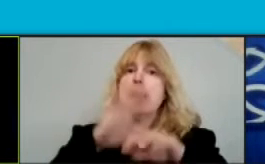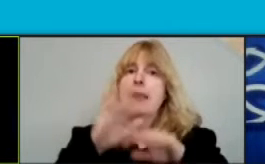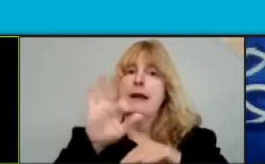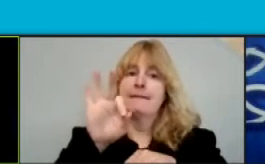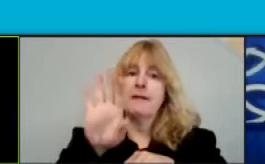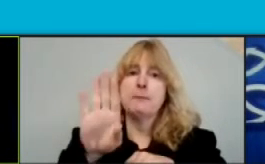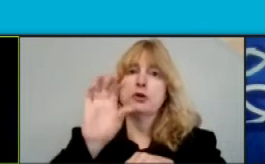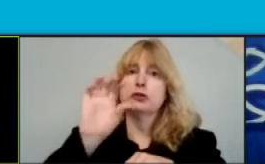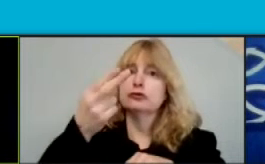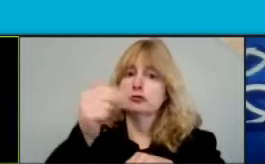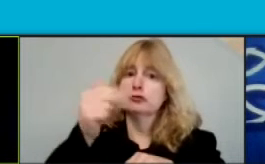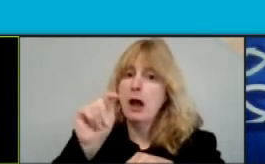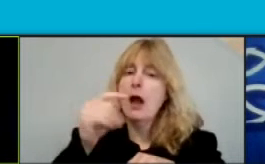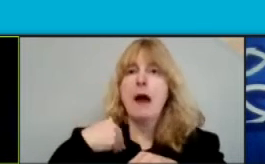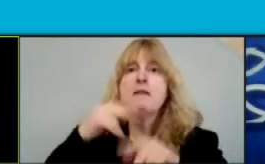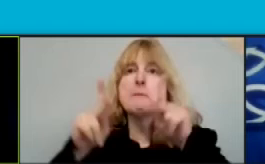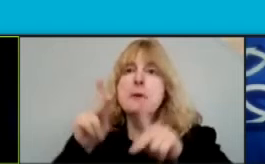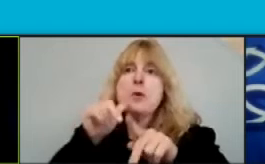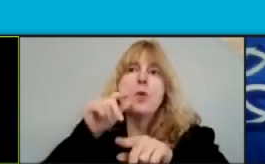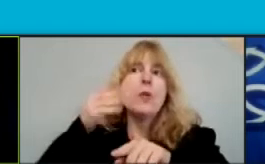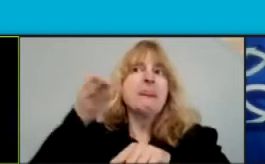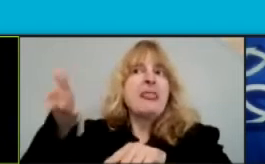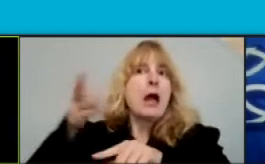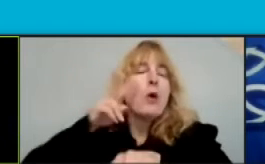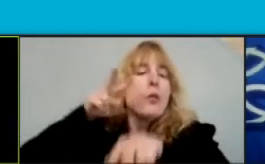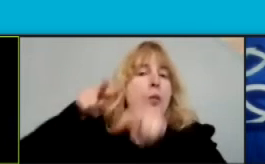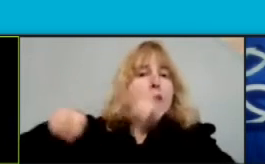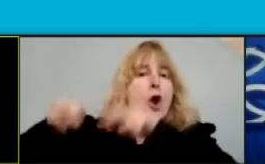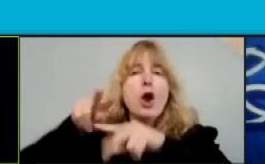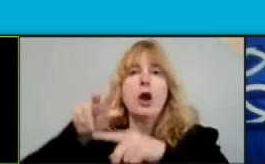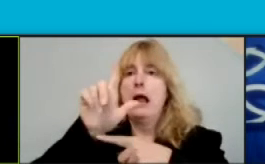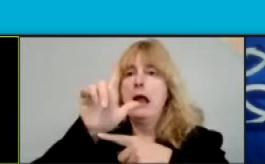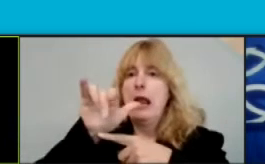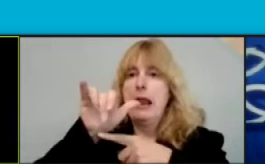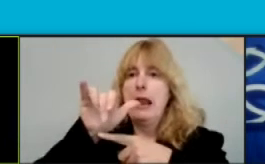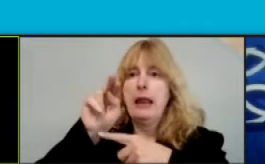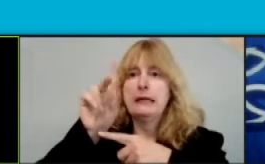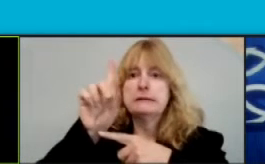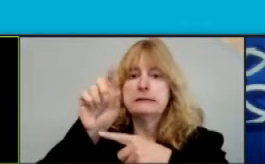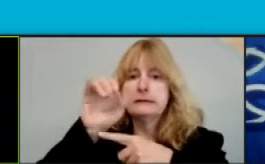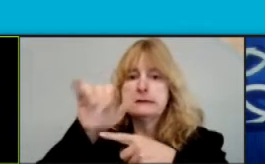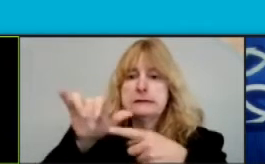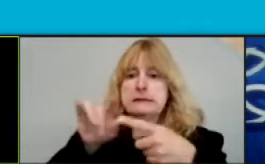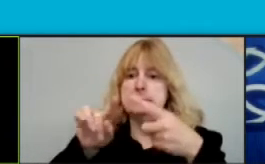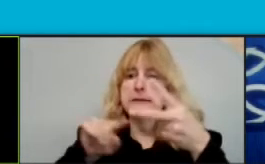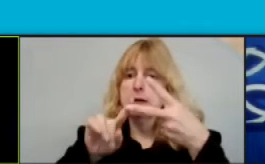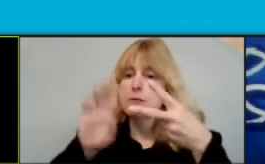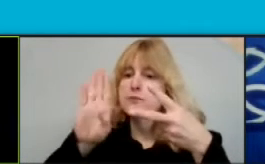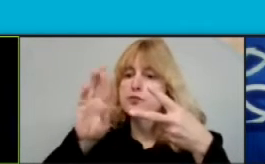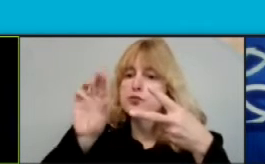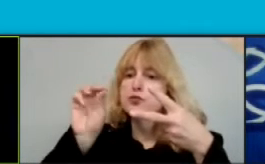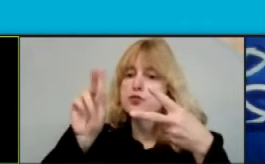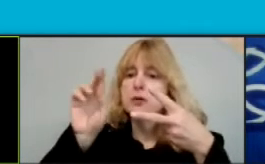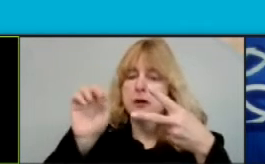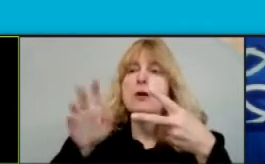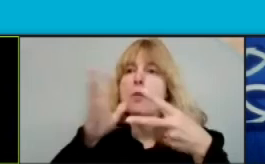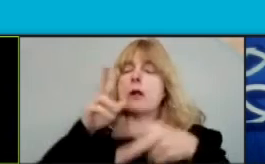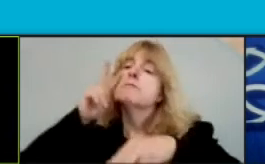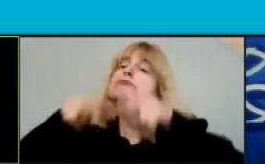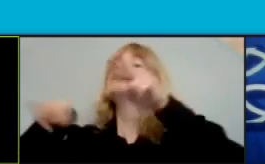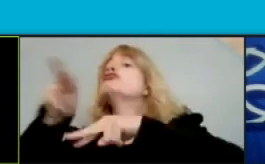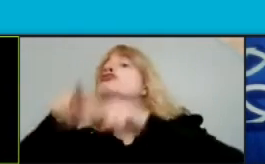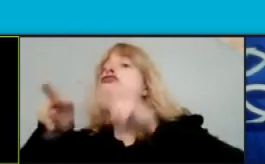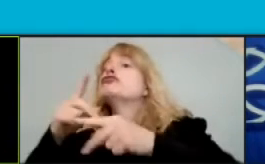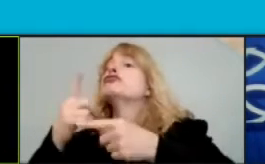are there. Lindsay and Brooke will be there to collect your questions and pass them along to us.